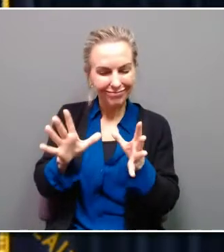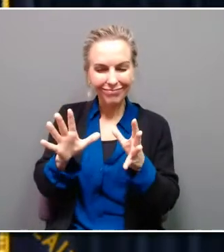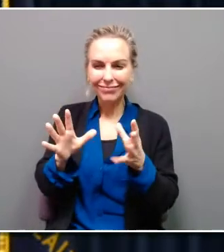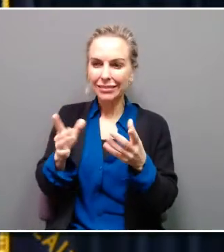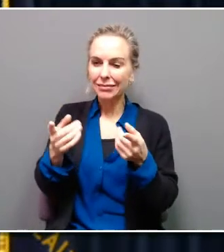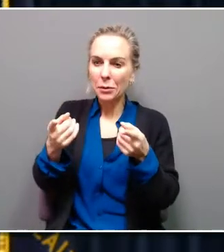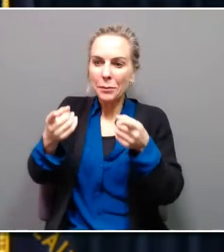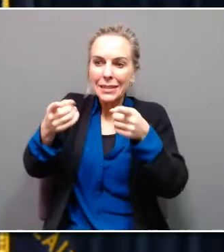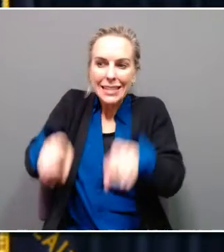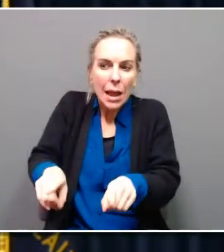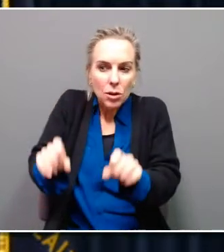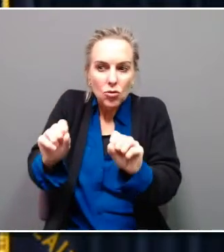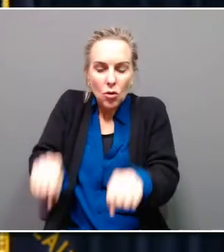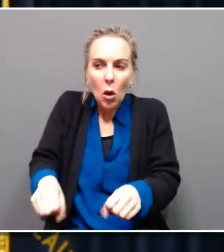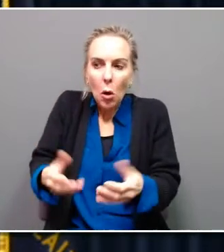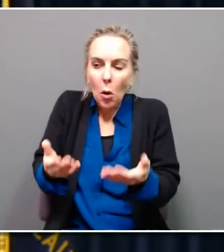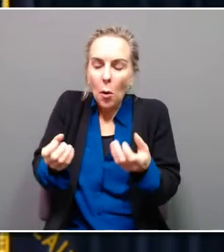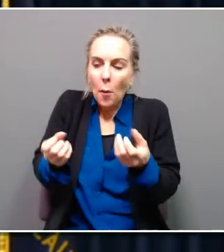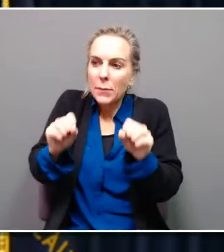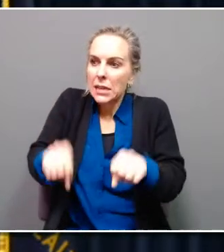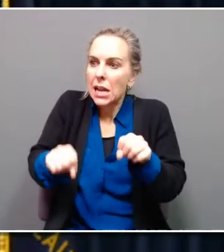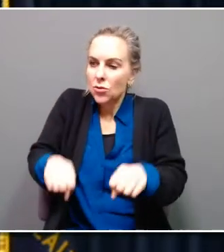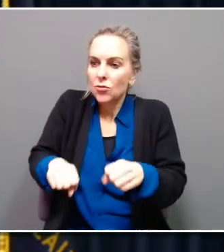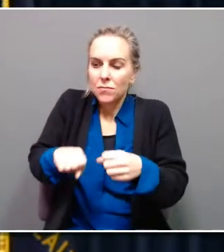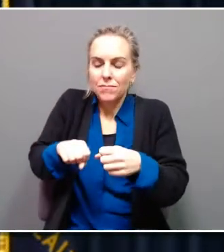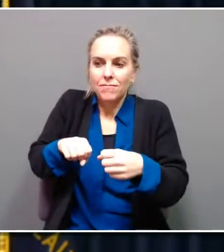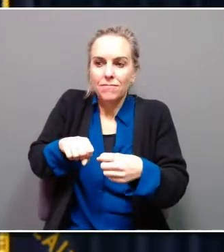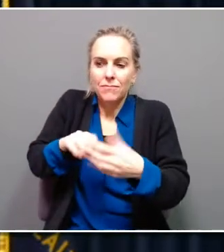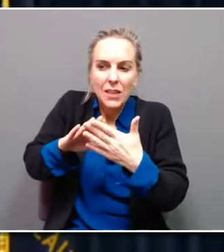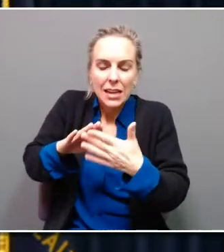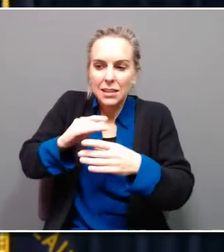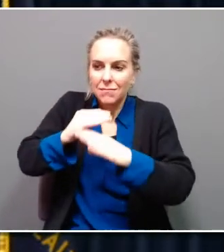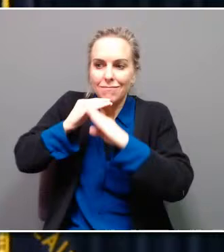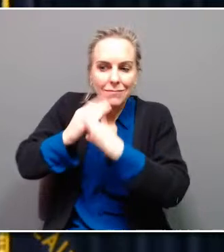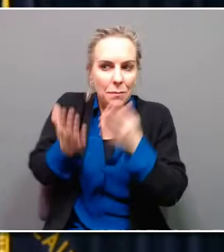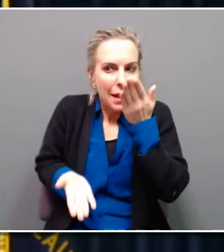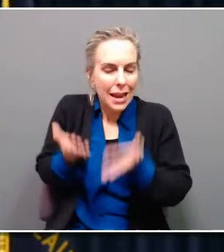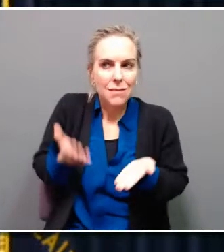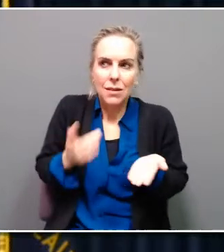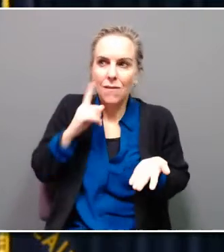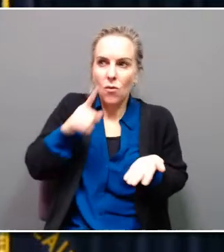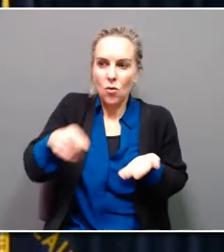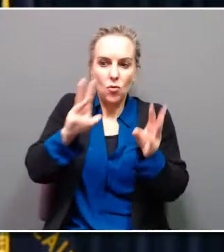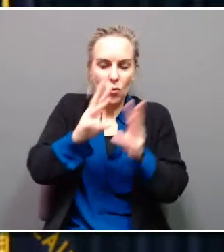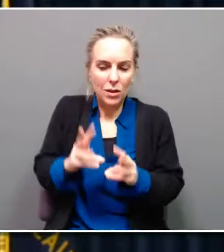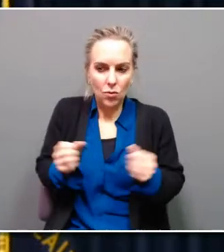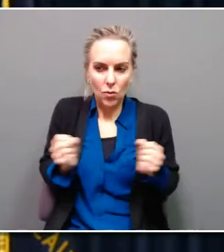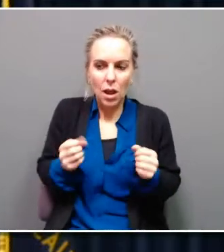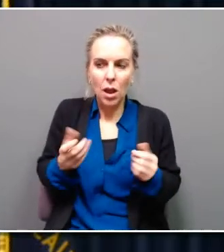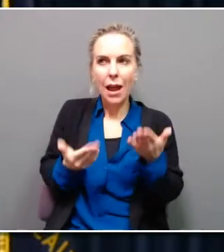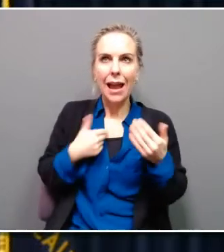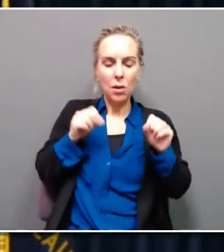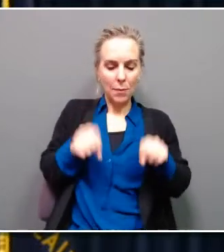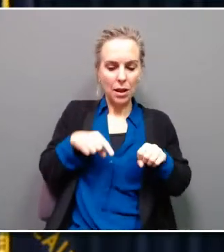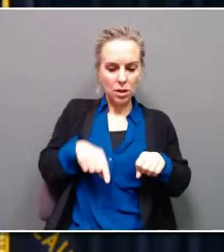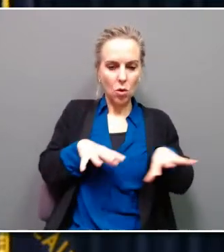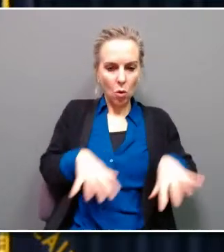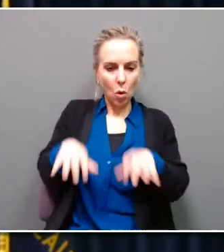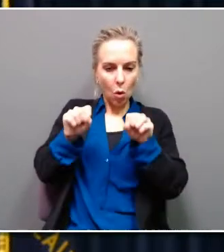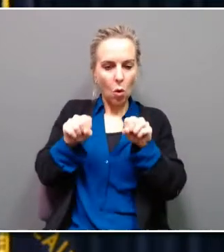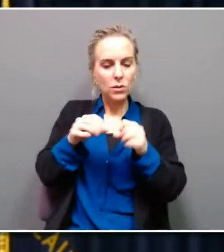potentialities, we have to at least make sure that we have the ability in this building to host a special